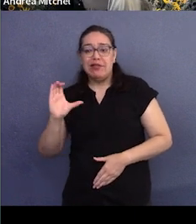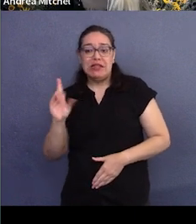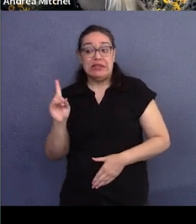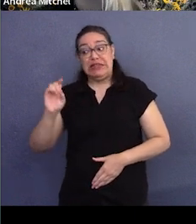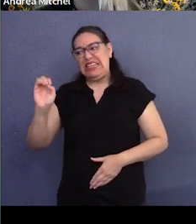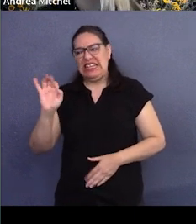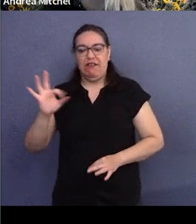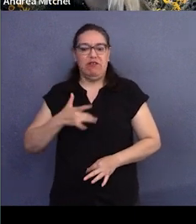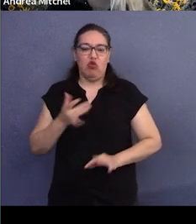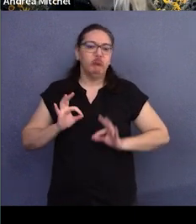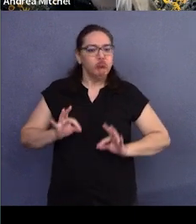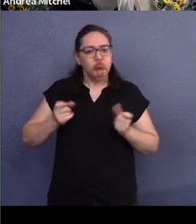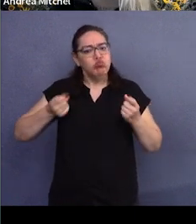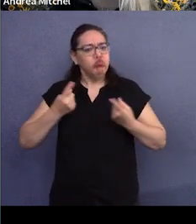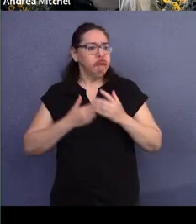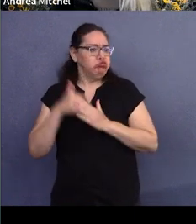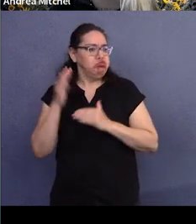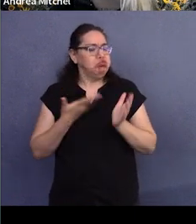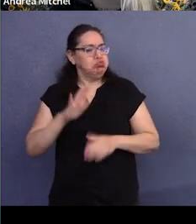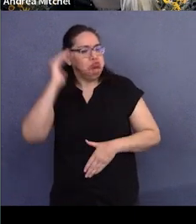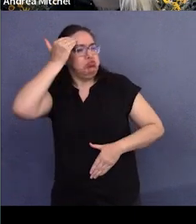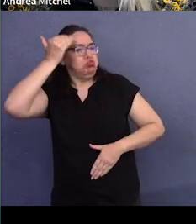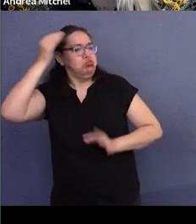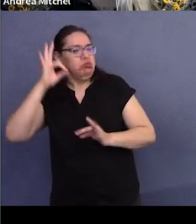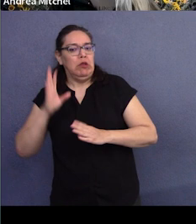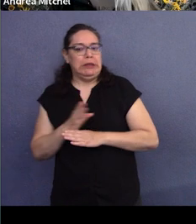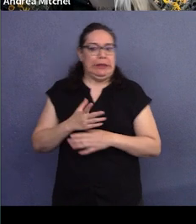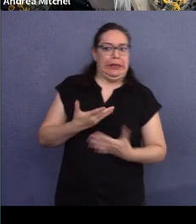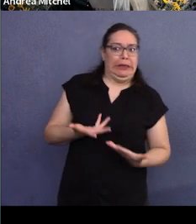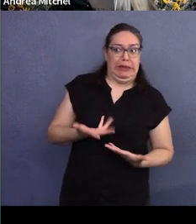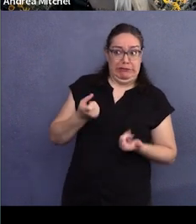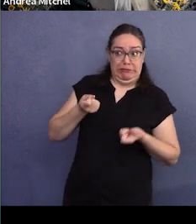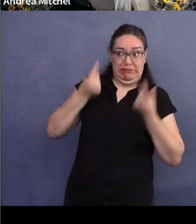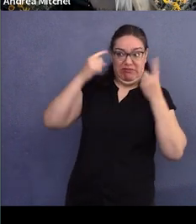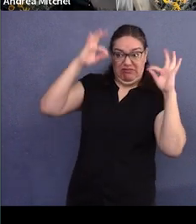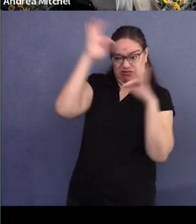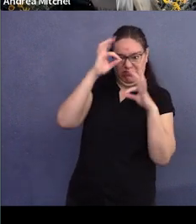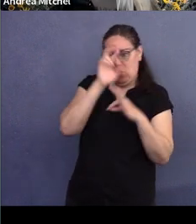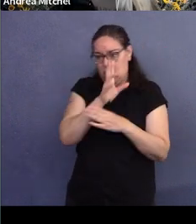so comfortable, because I'd like to get a kind of an idea of who is in the group.